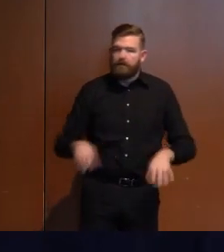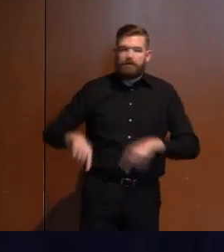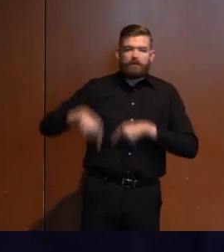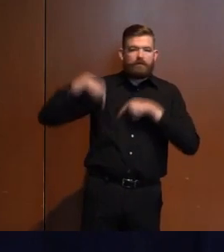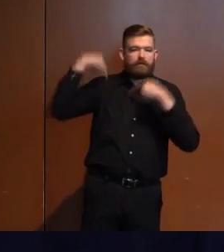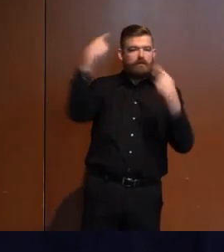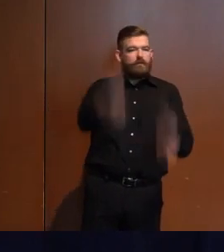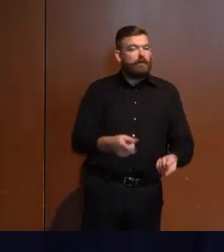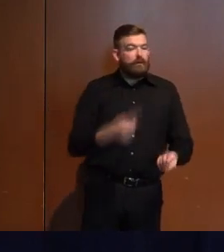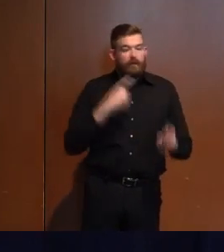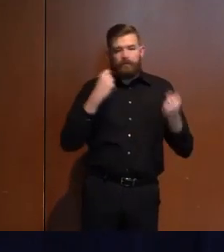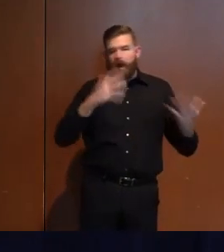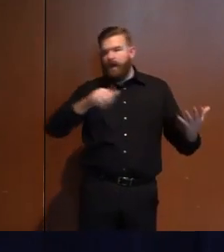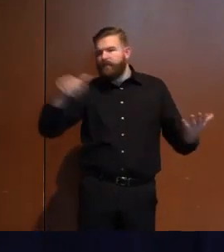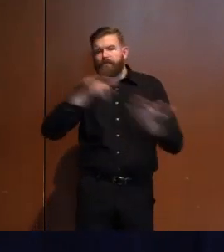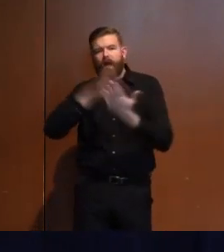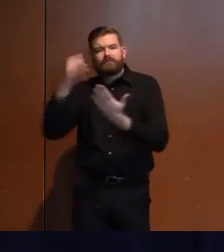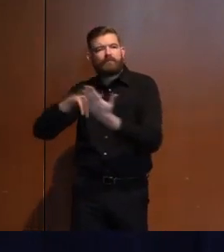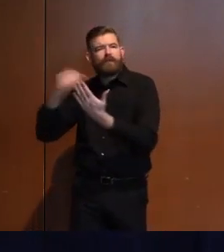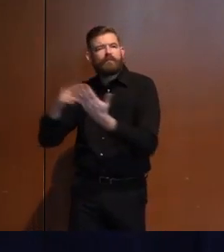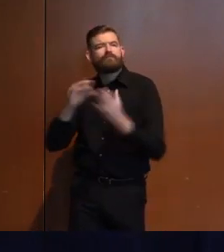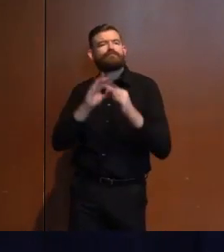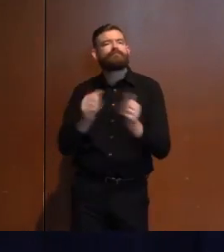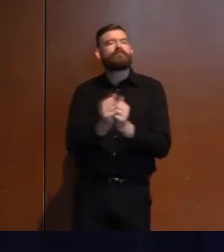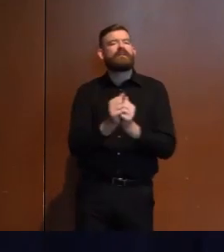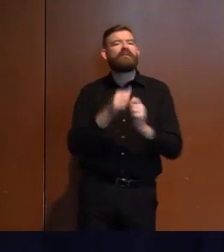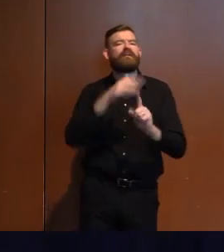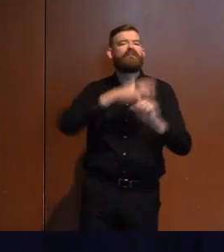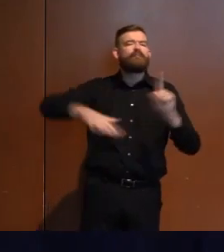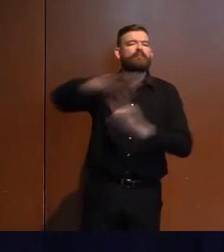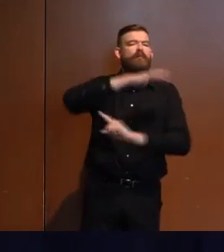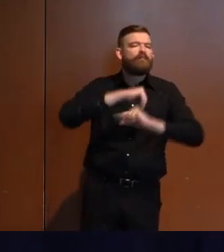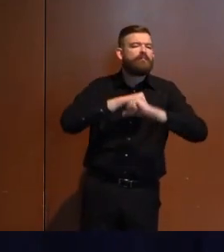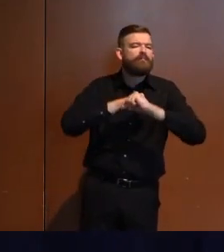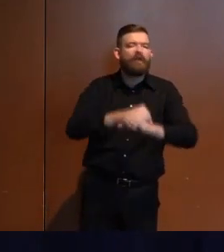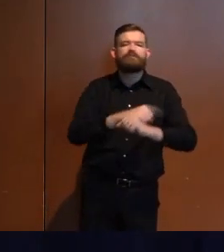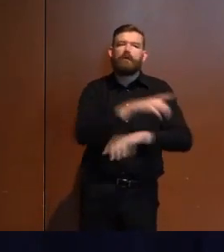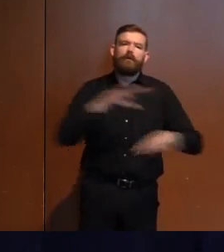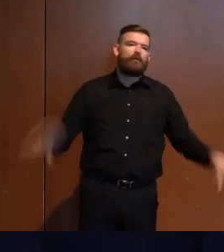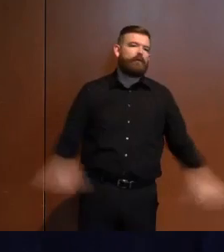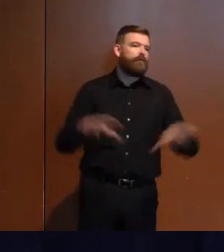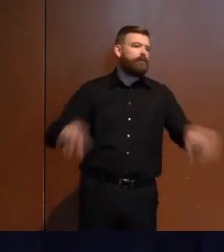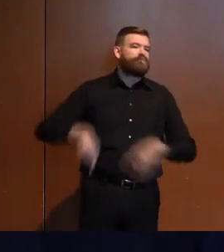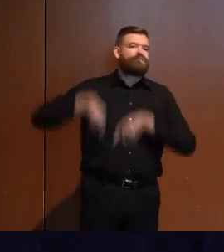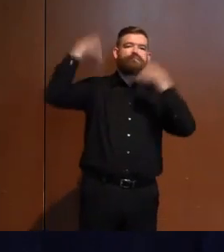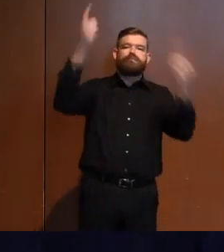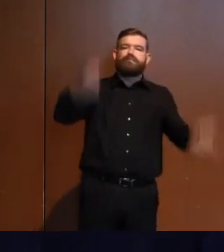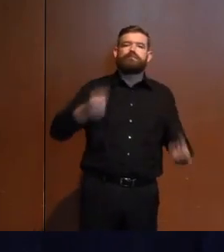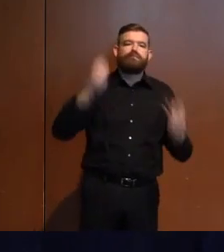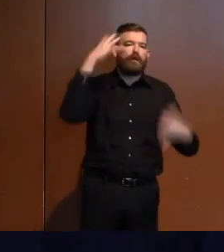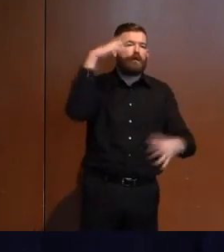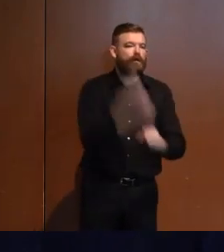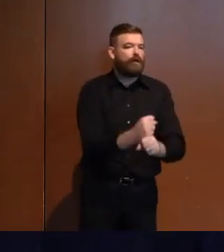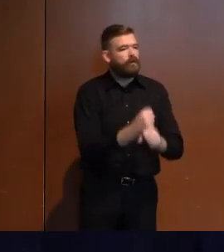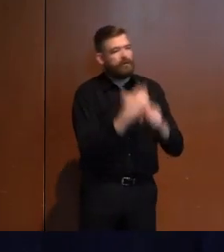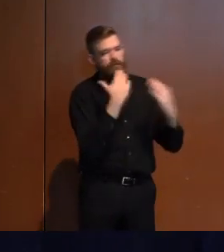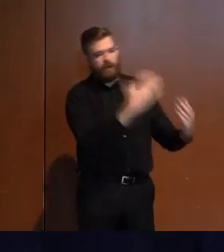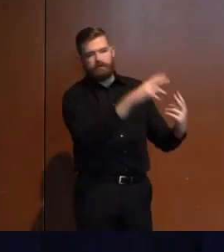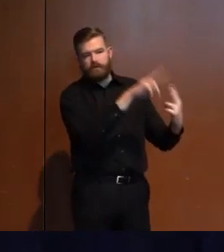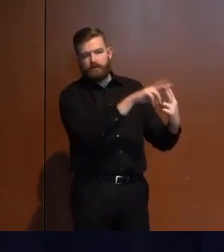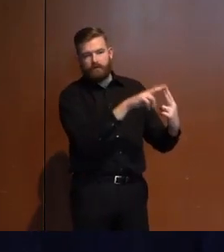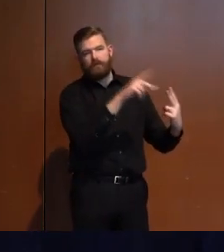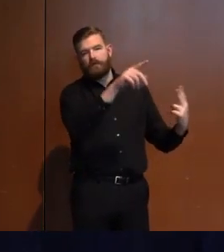with environmental protection. So thank you on behalf of every New Jerseyan, and thank you both and your FEMA partners for just being